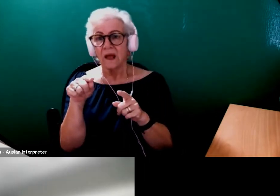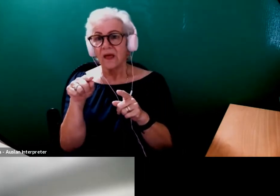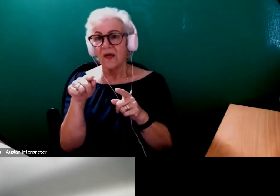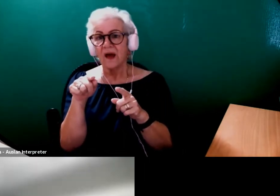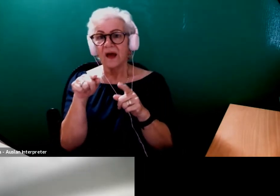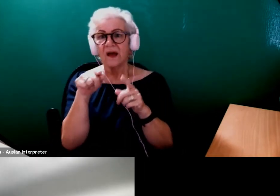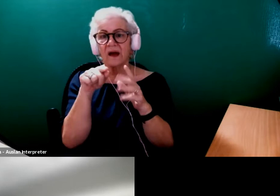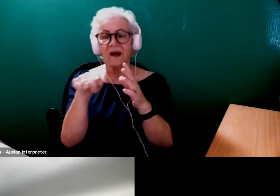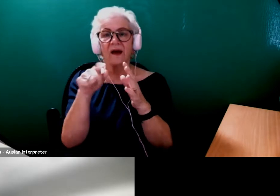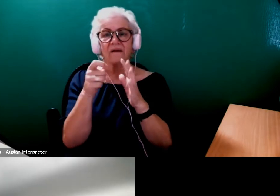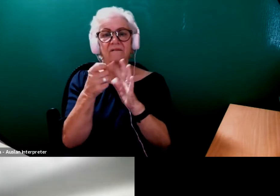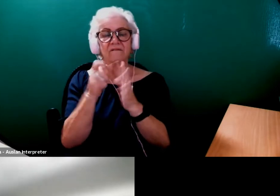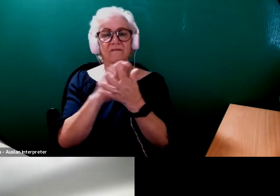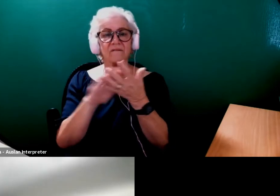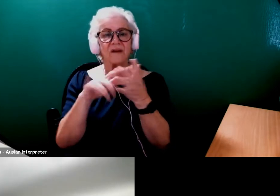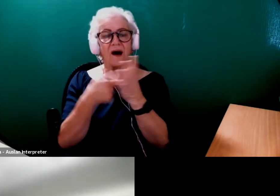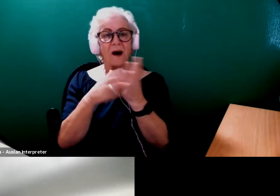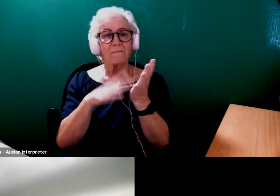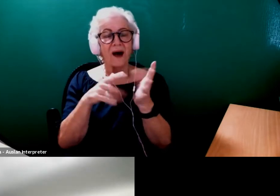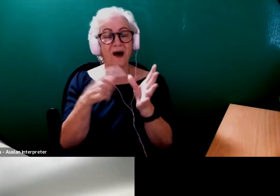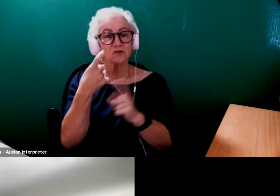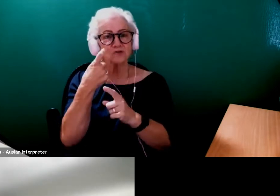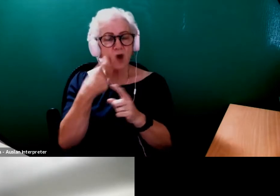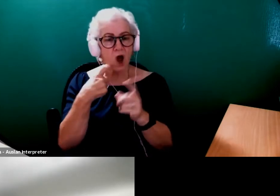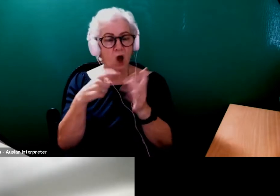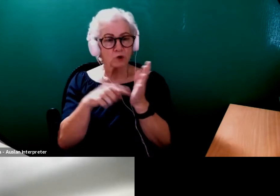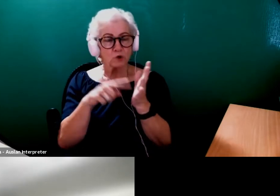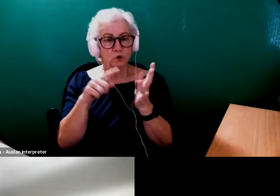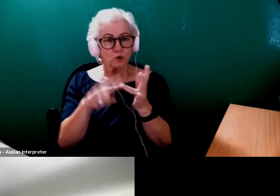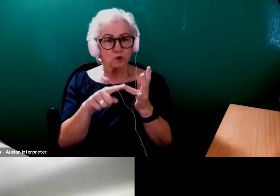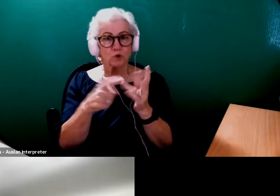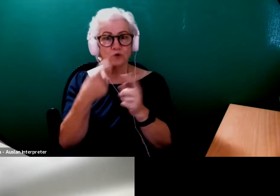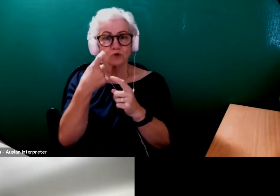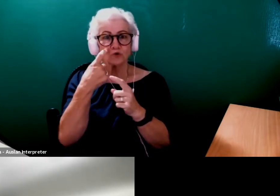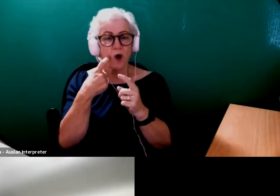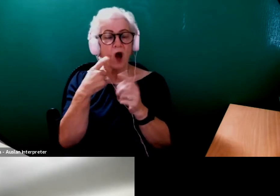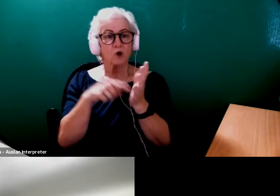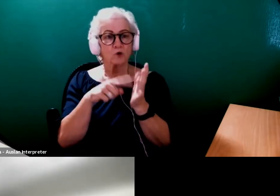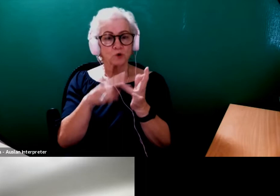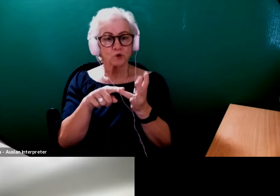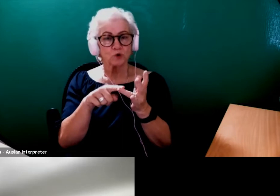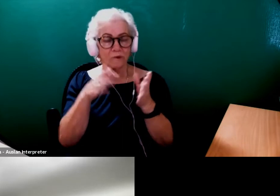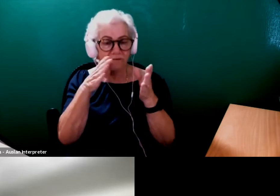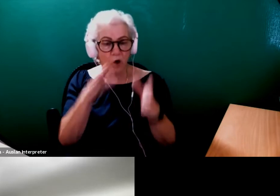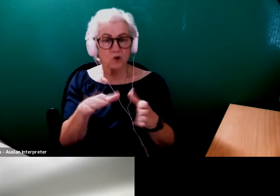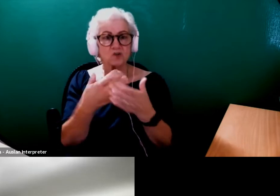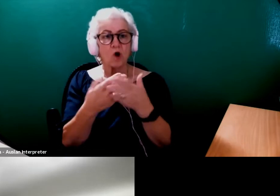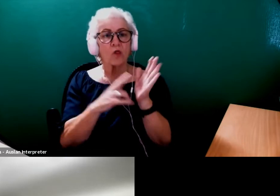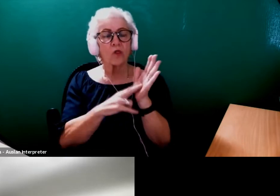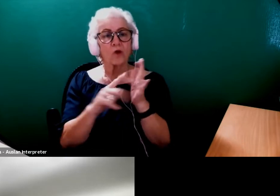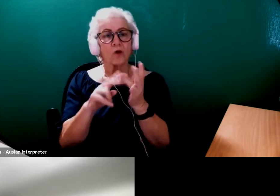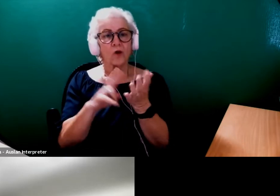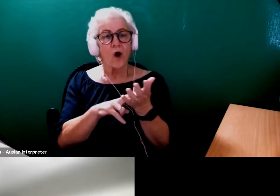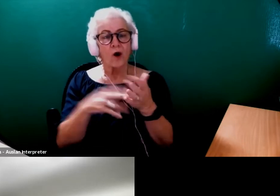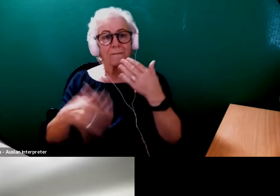pharma tried to penetrate the chronic non-cancer pain market in the 40s and 50s and was turned back by